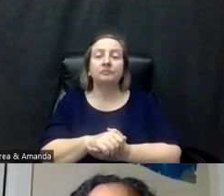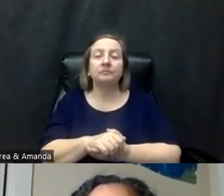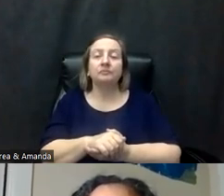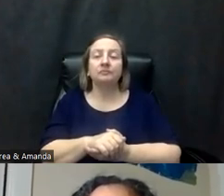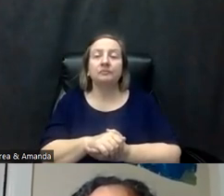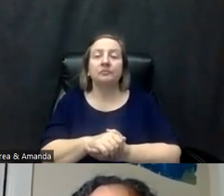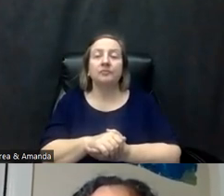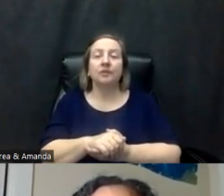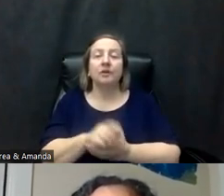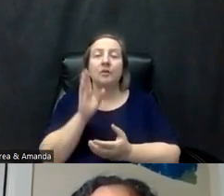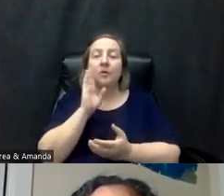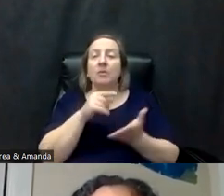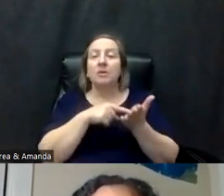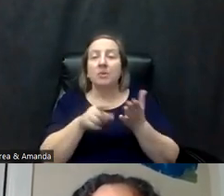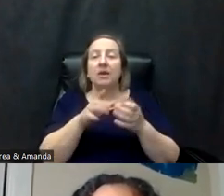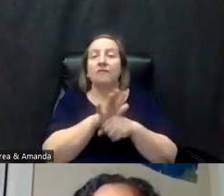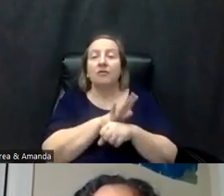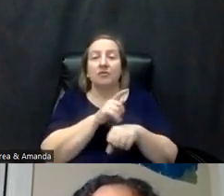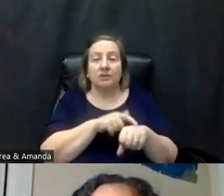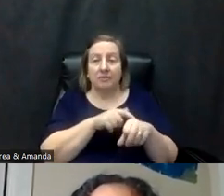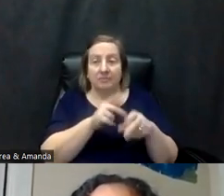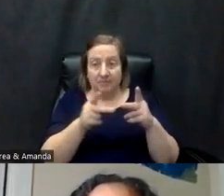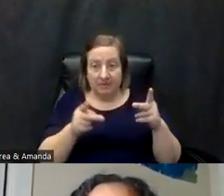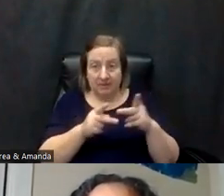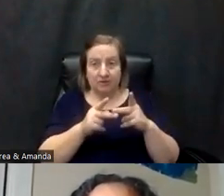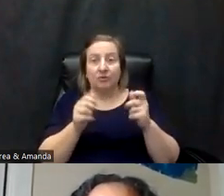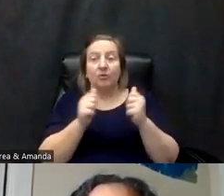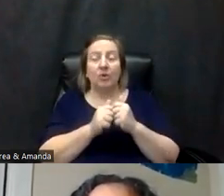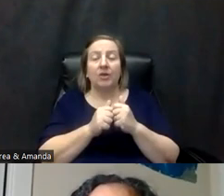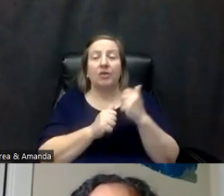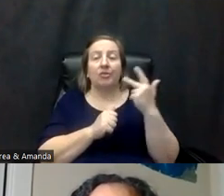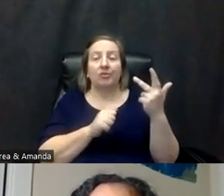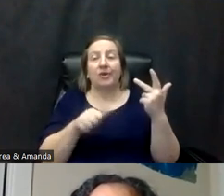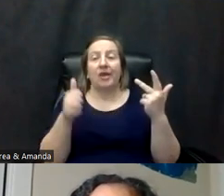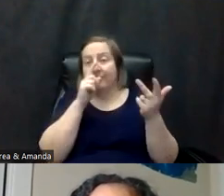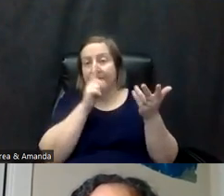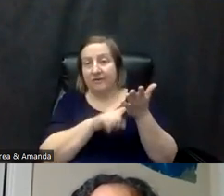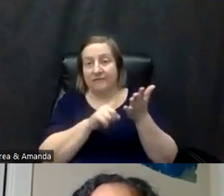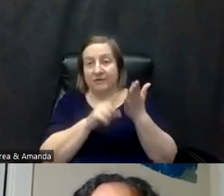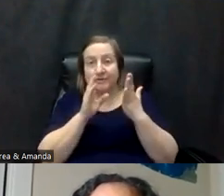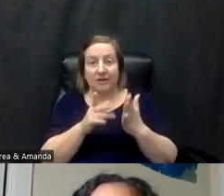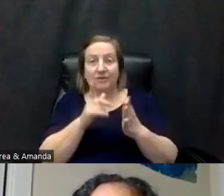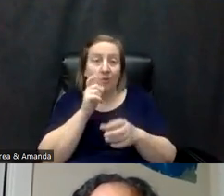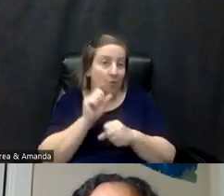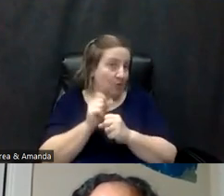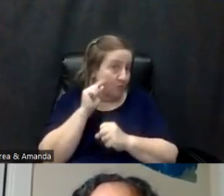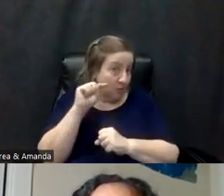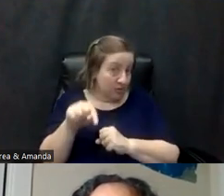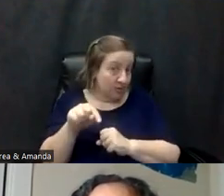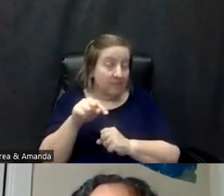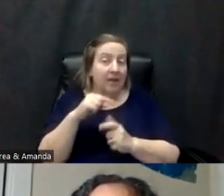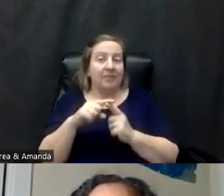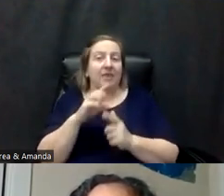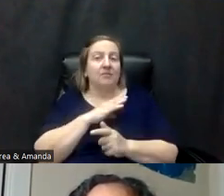is going to be a paid full-time position with 3 other investigators that work for them. And then there's going to be a